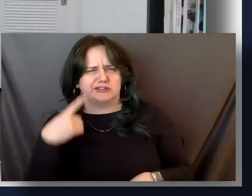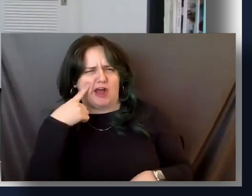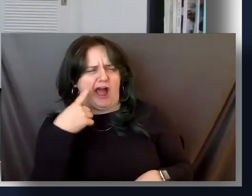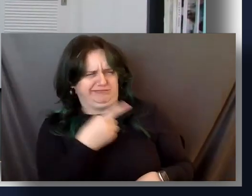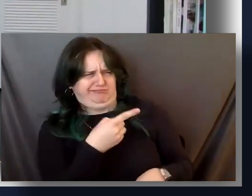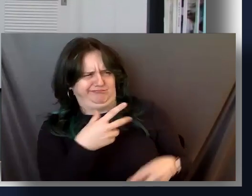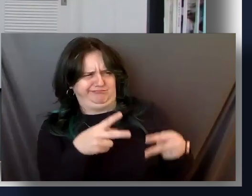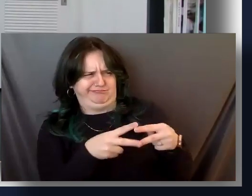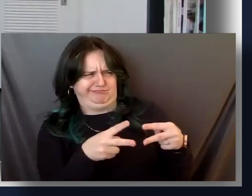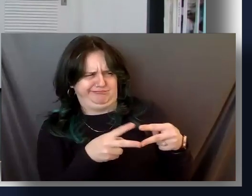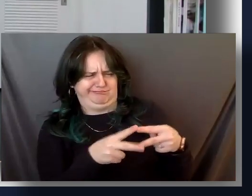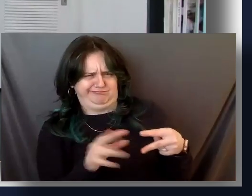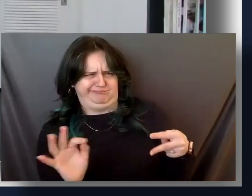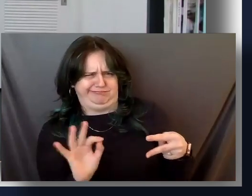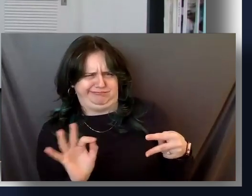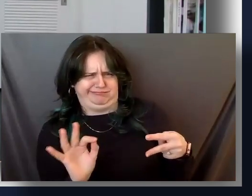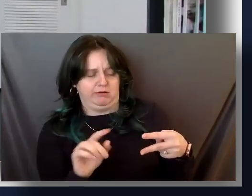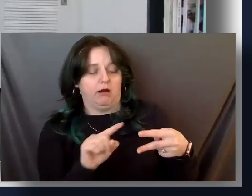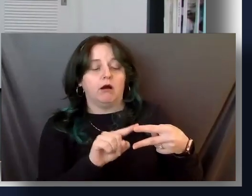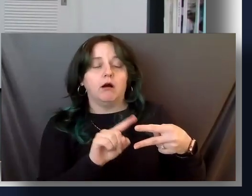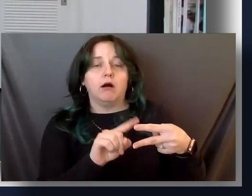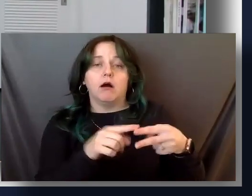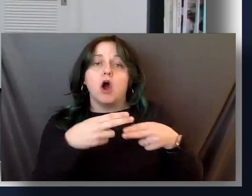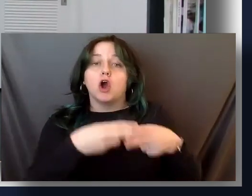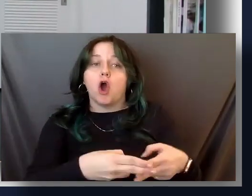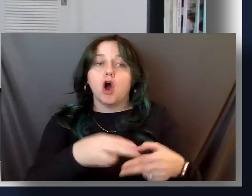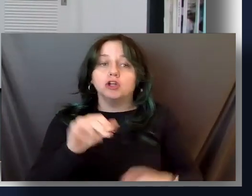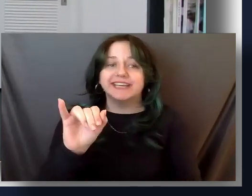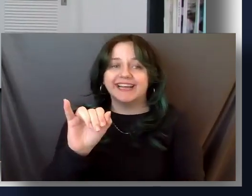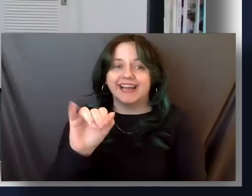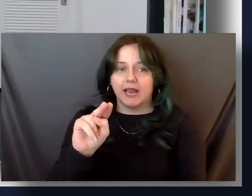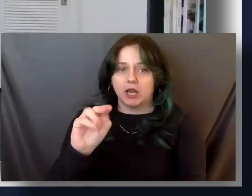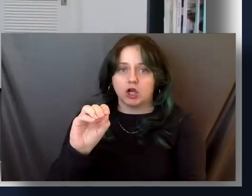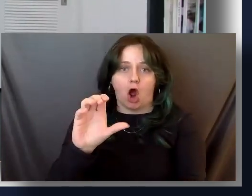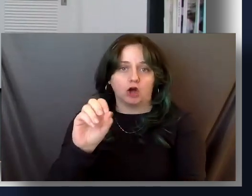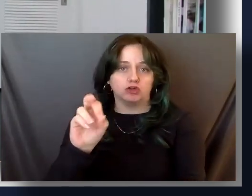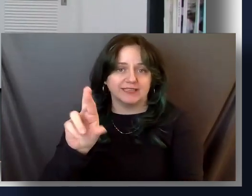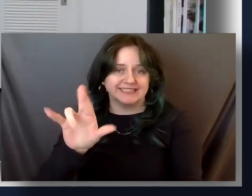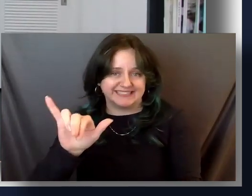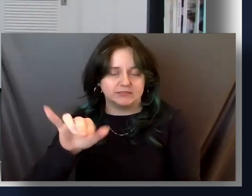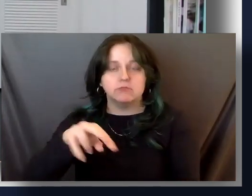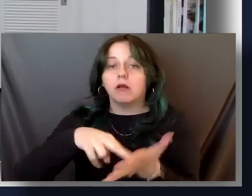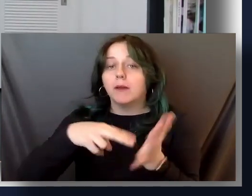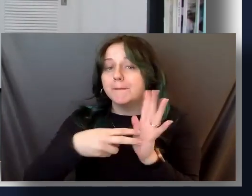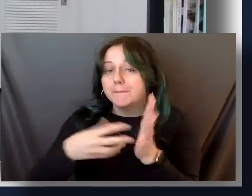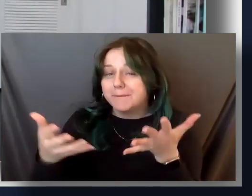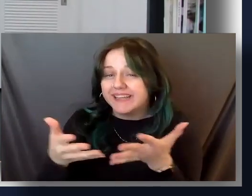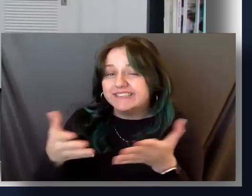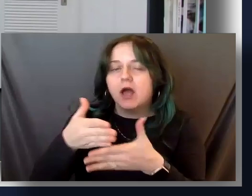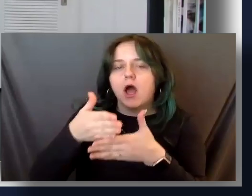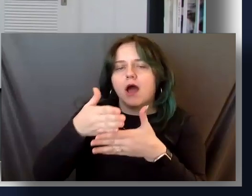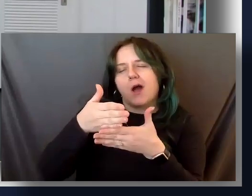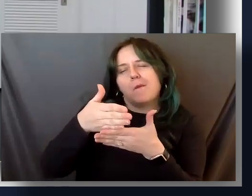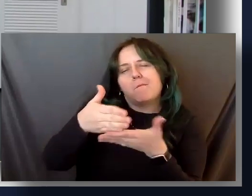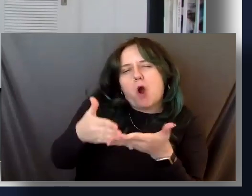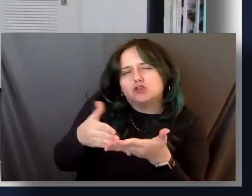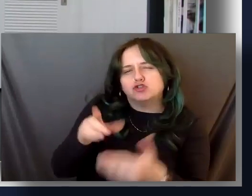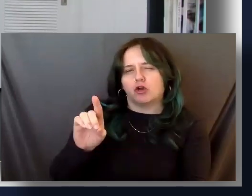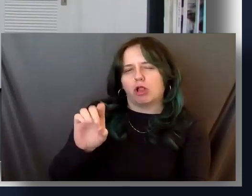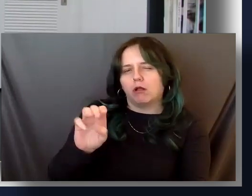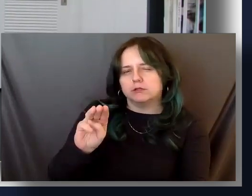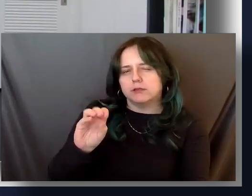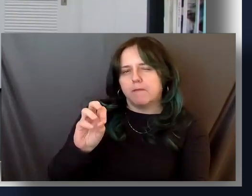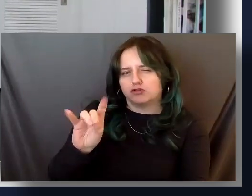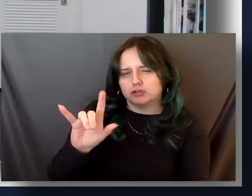matter. The first was something called anocracy. Anocracy is just a fancy term for a partial